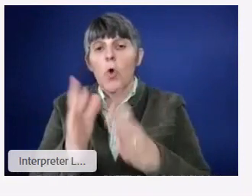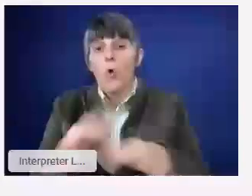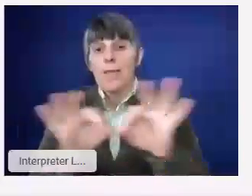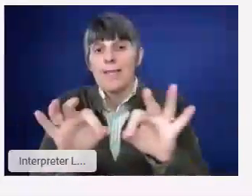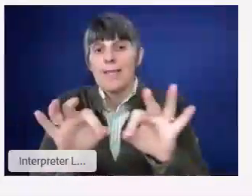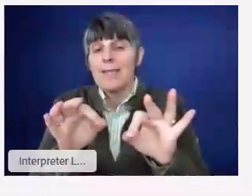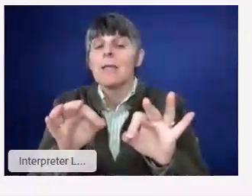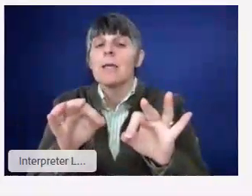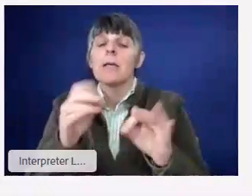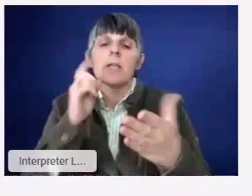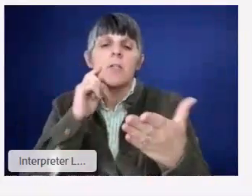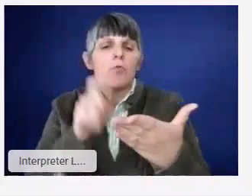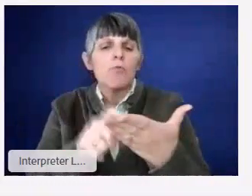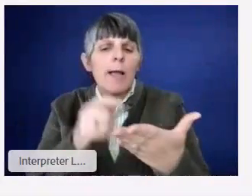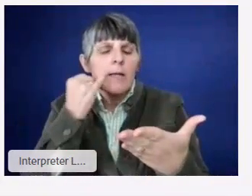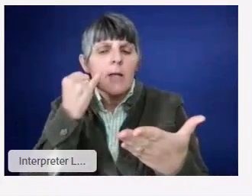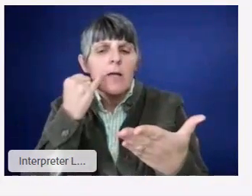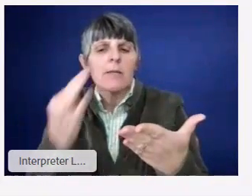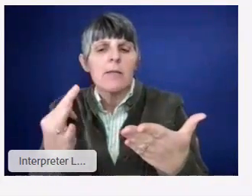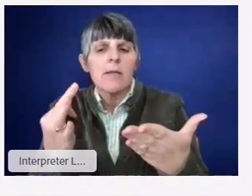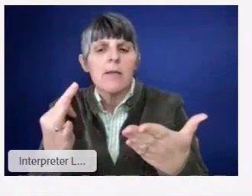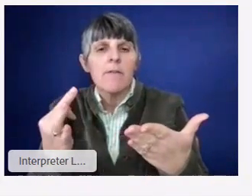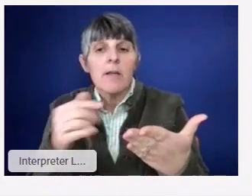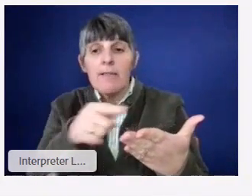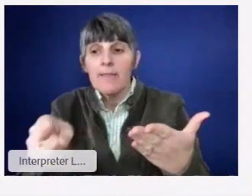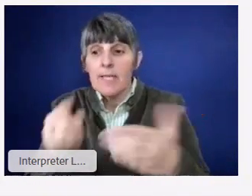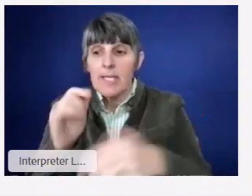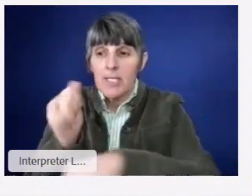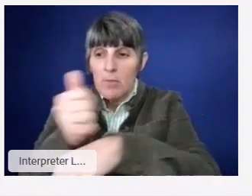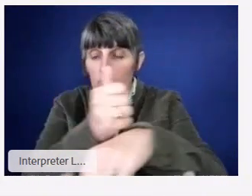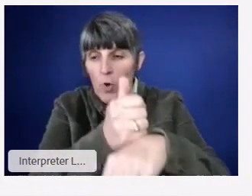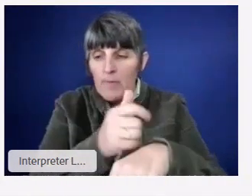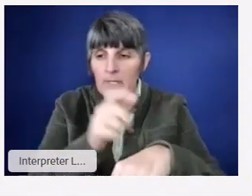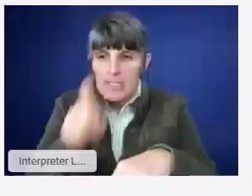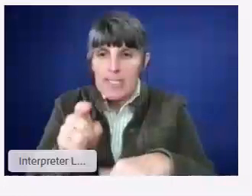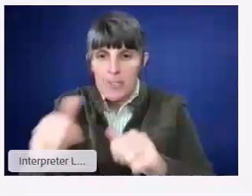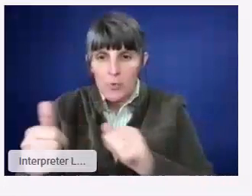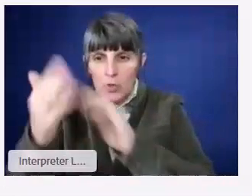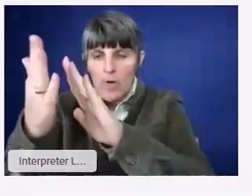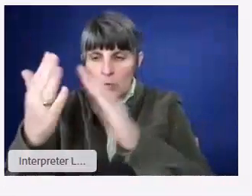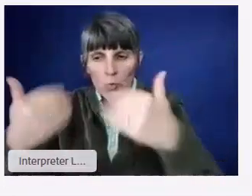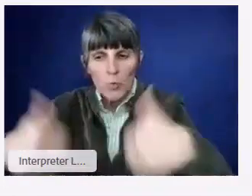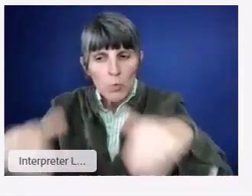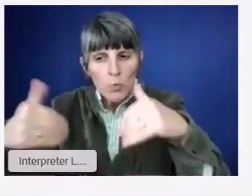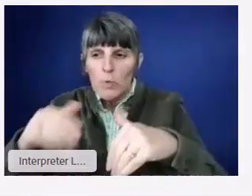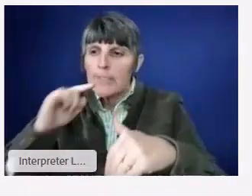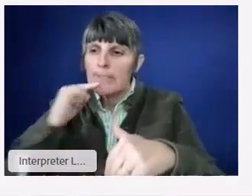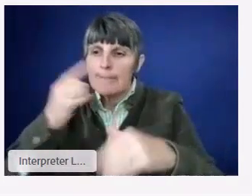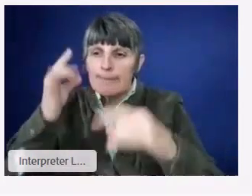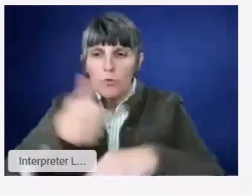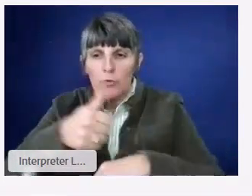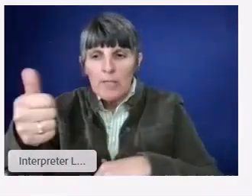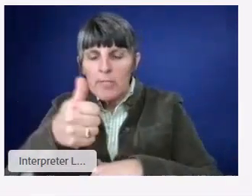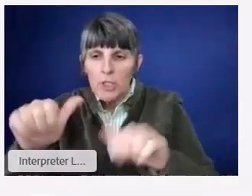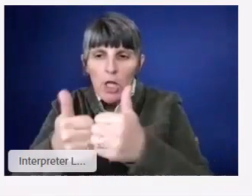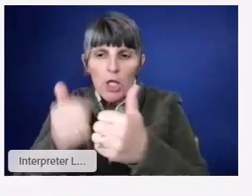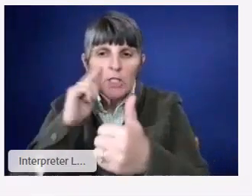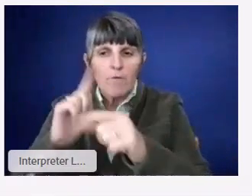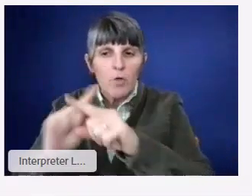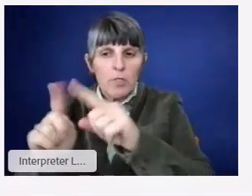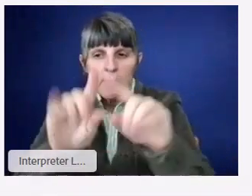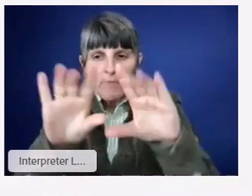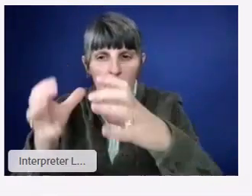to recognize is that these deployments need to address critical transportation challenges for populations in